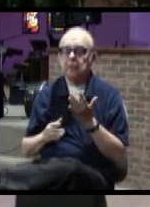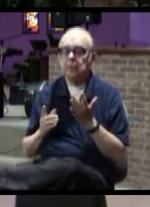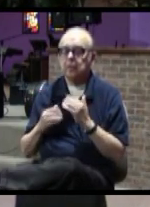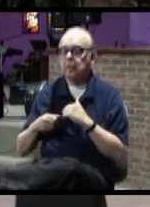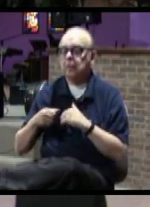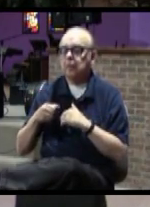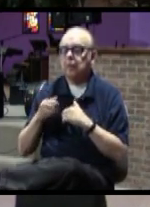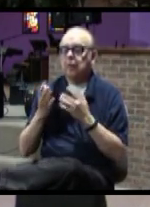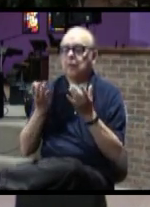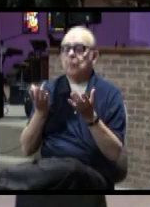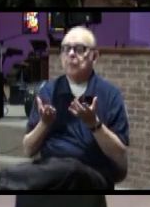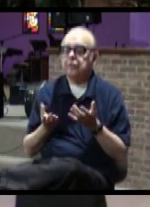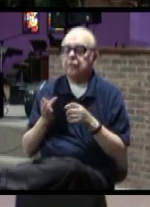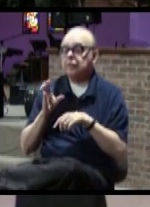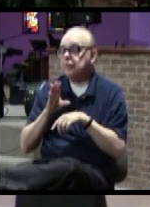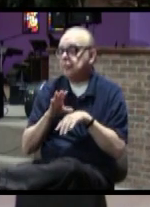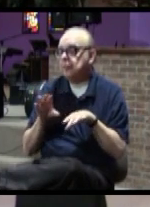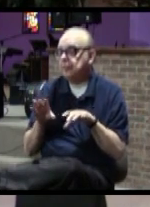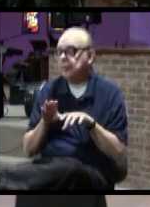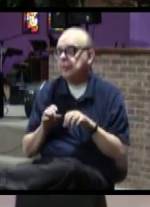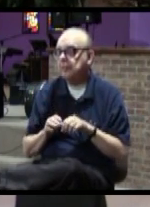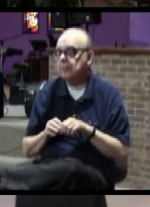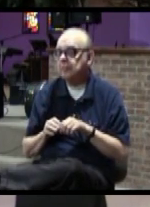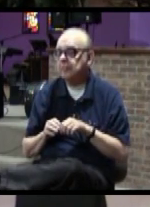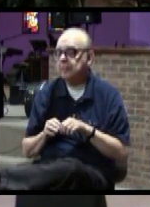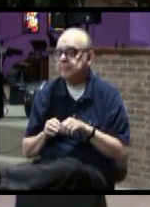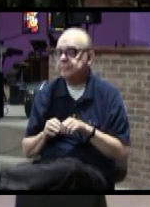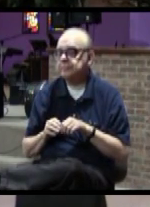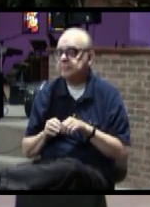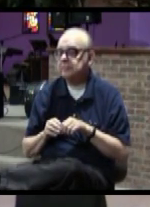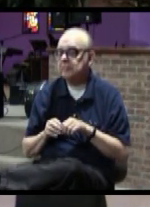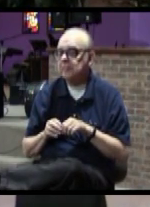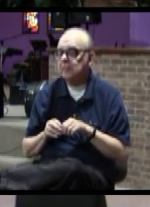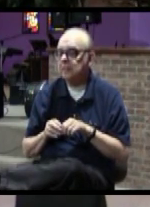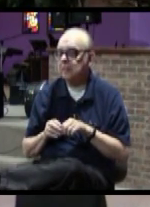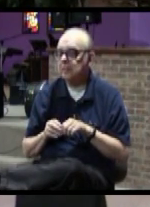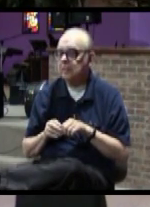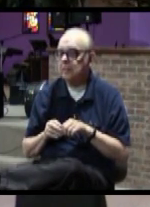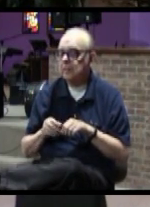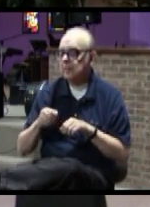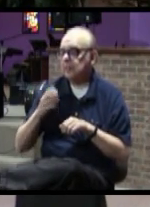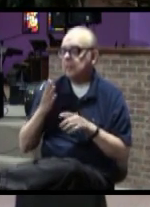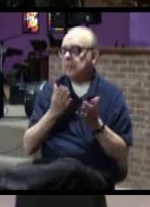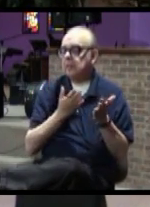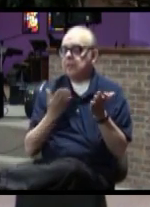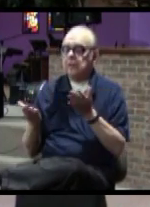missing piece to what God wants this church to look like and to be.